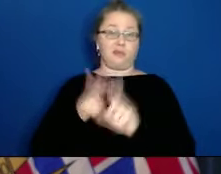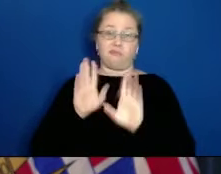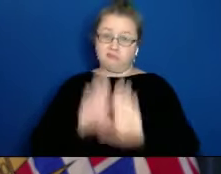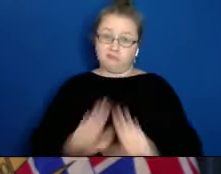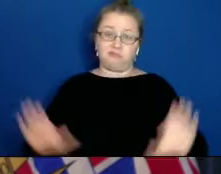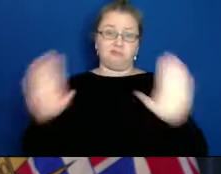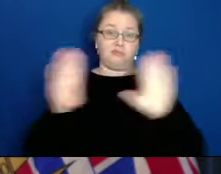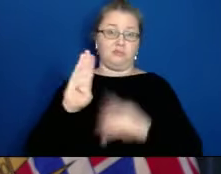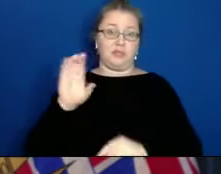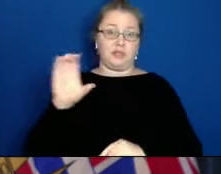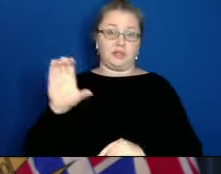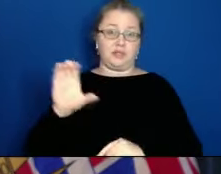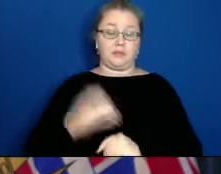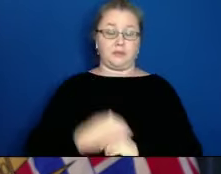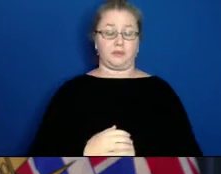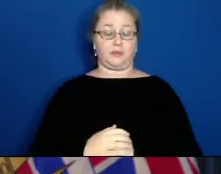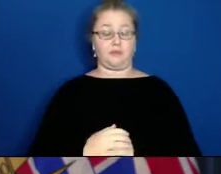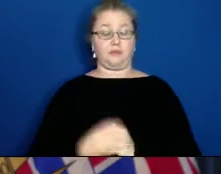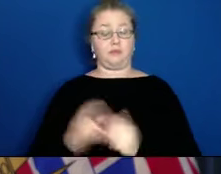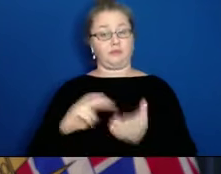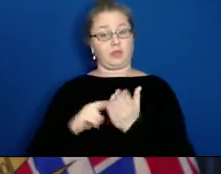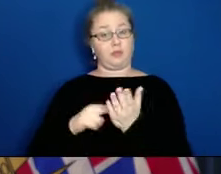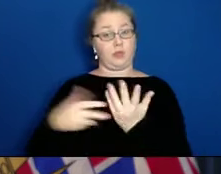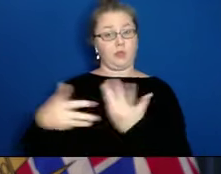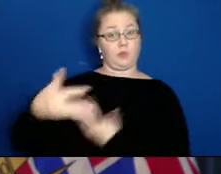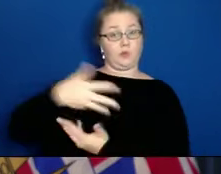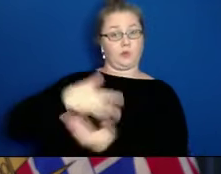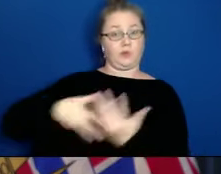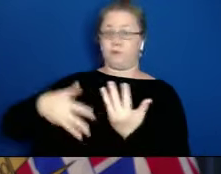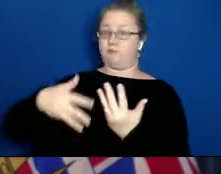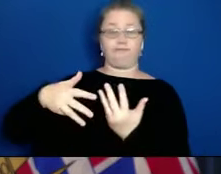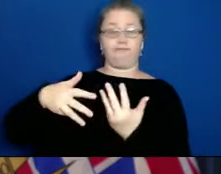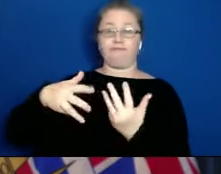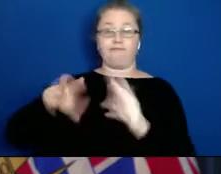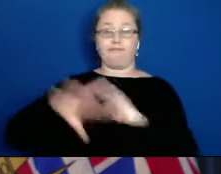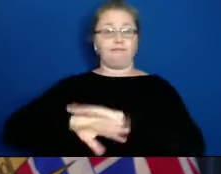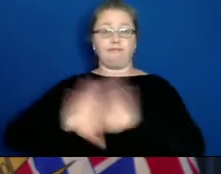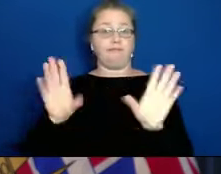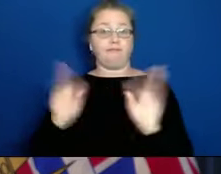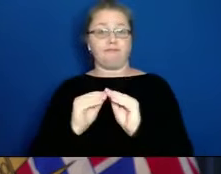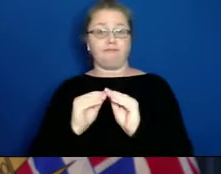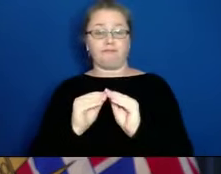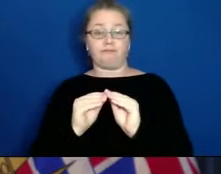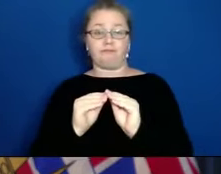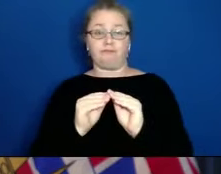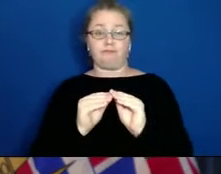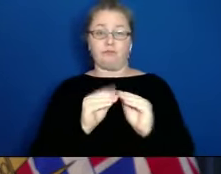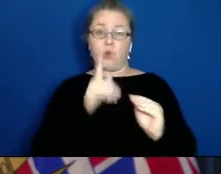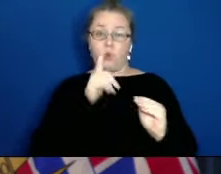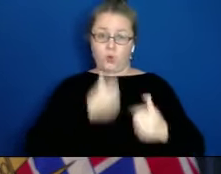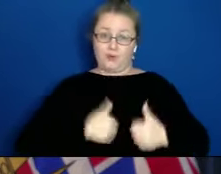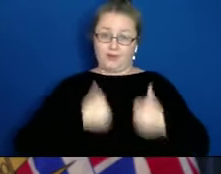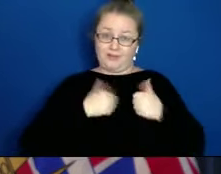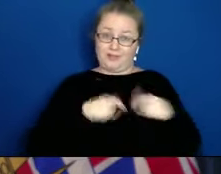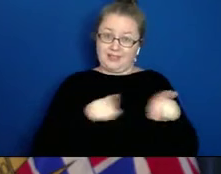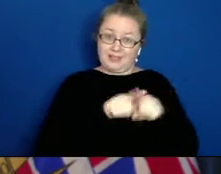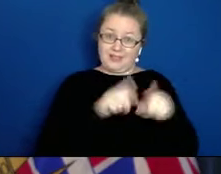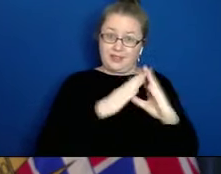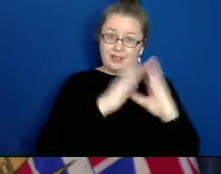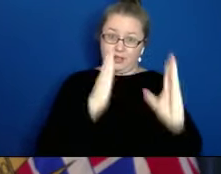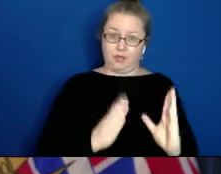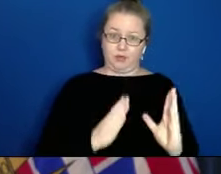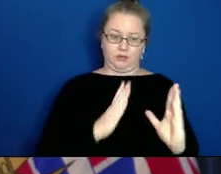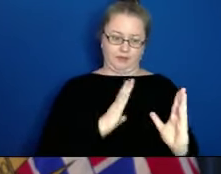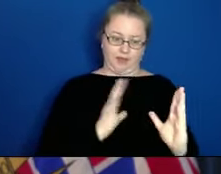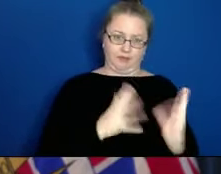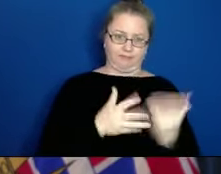Right now, we at home need to only socialize with our immediate households. We need to delay inviting